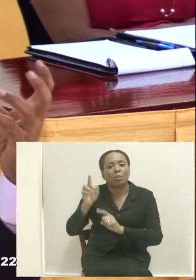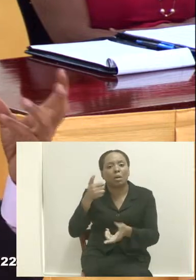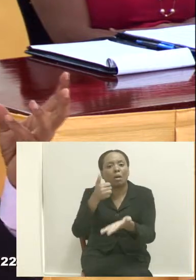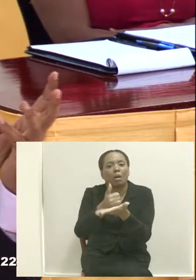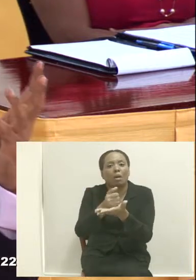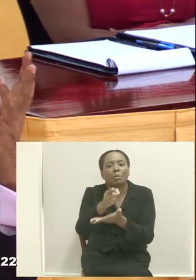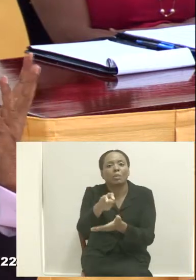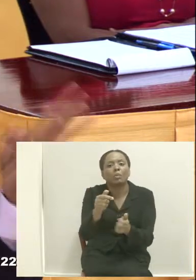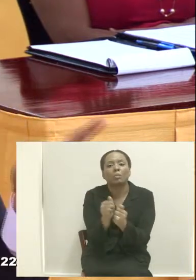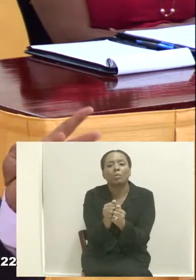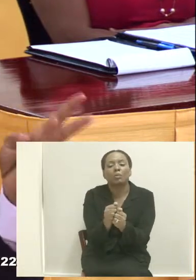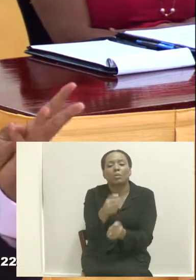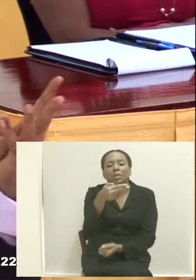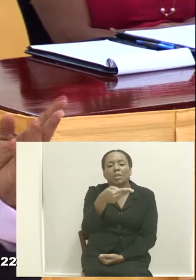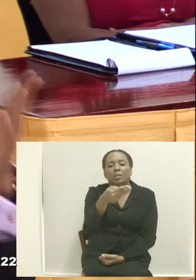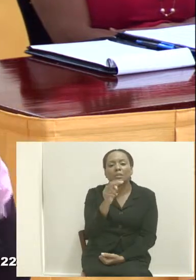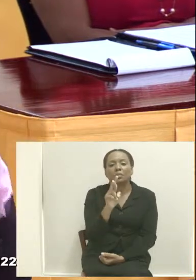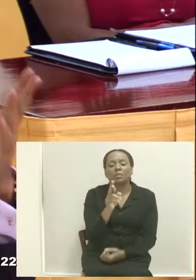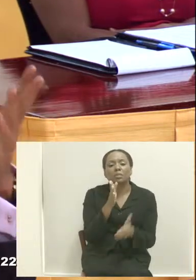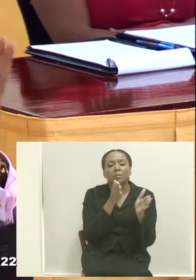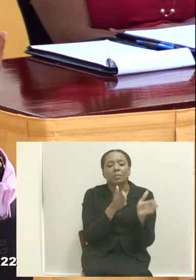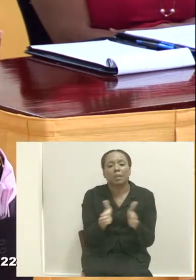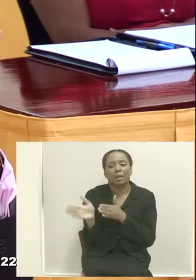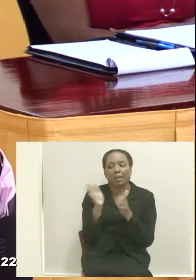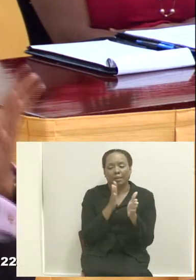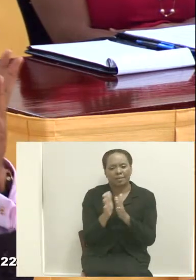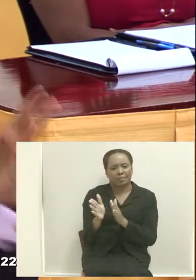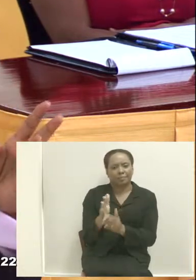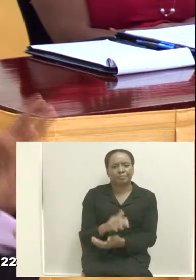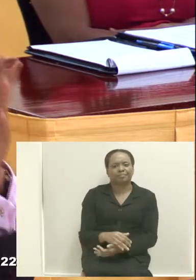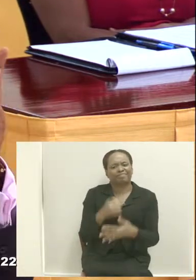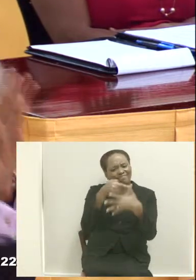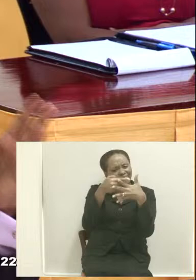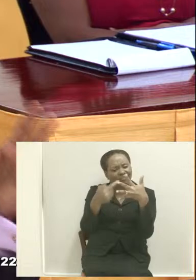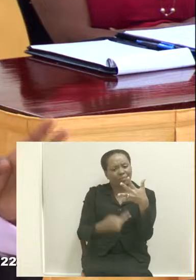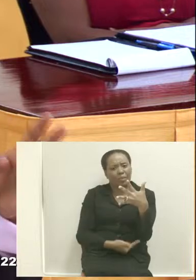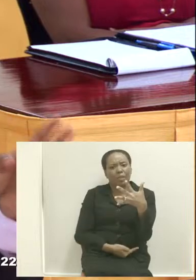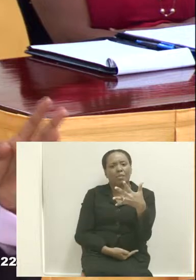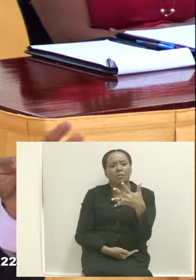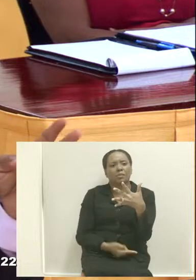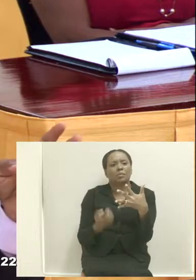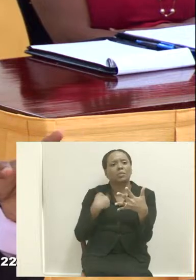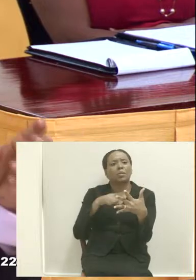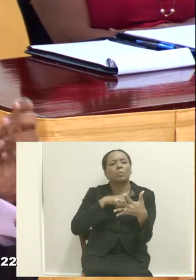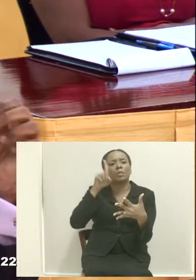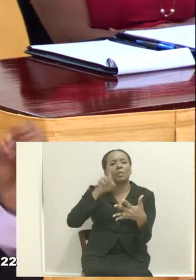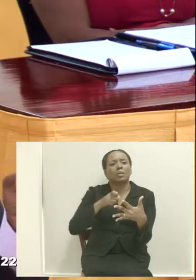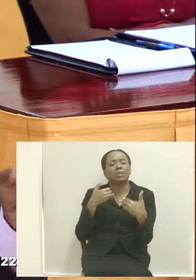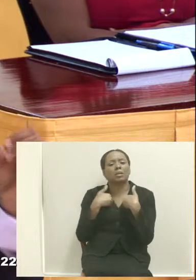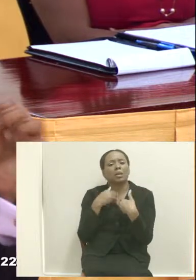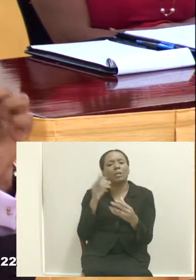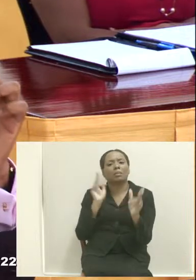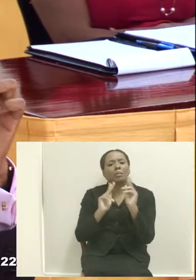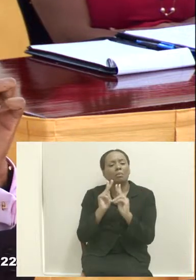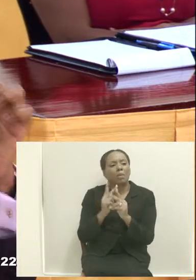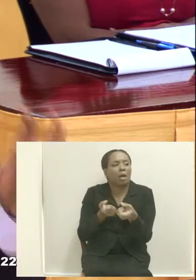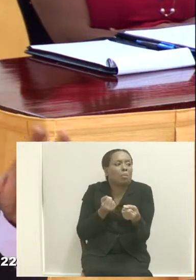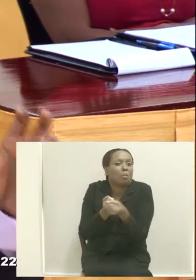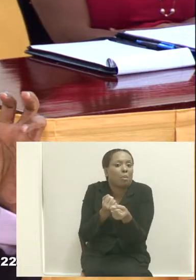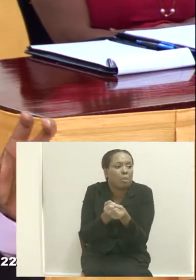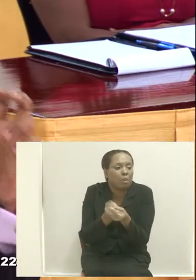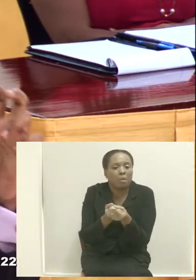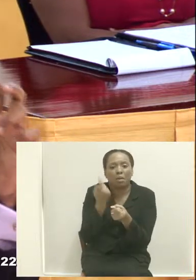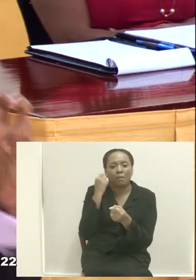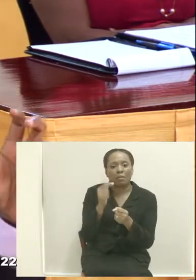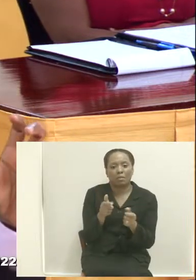until we dedicate resources, in my view, towards small and micro enterprise in that